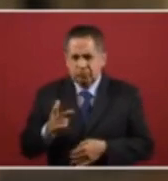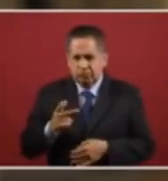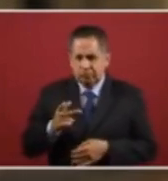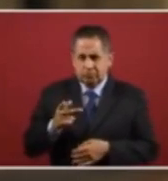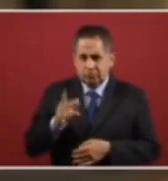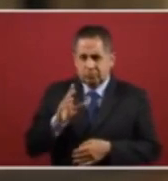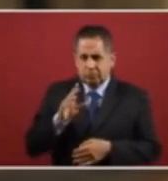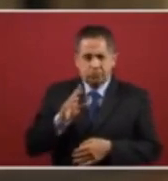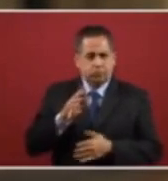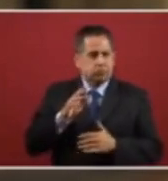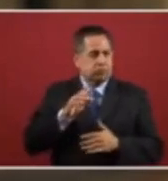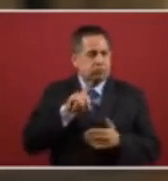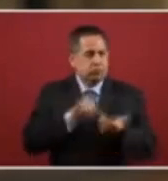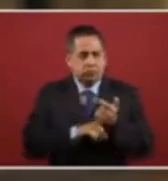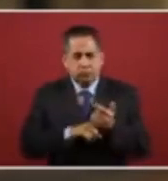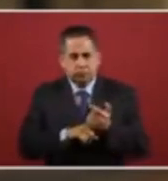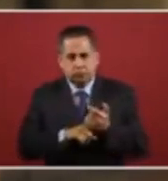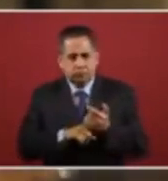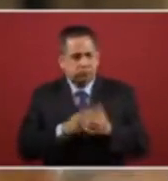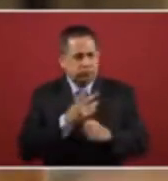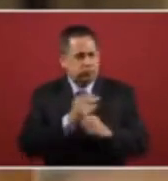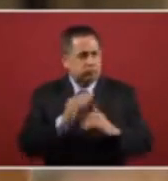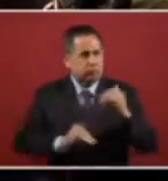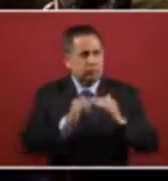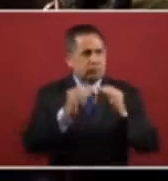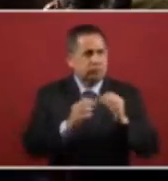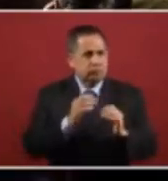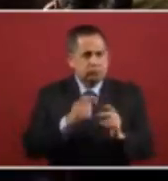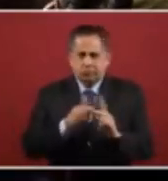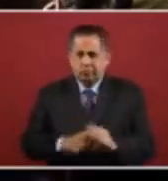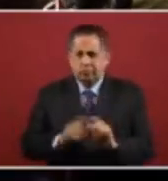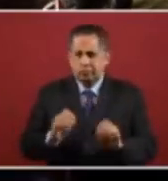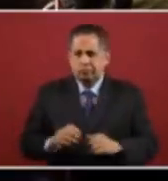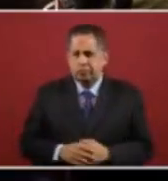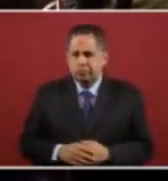wouldn't it have been better to start from zero?